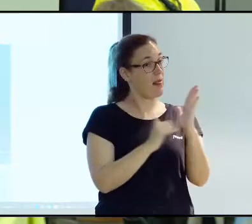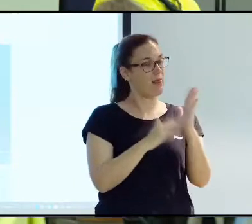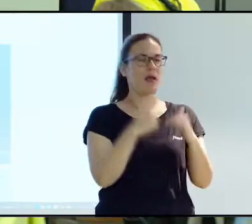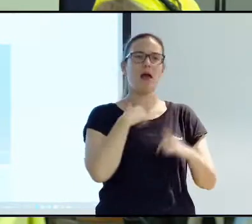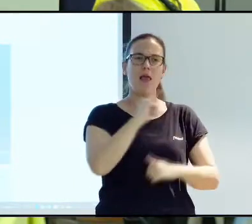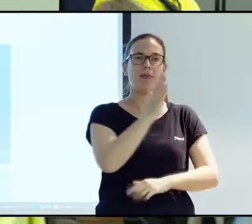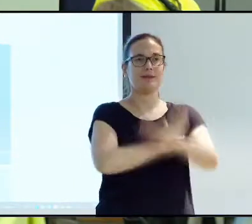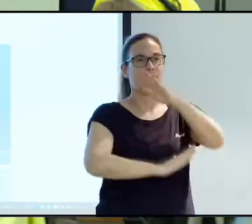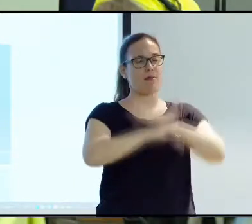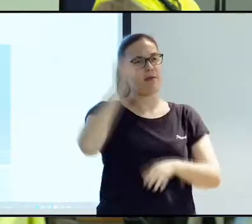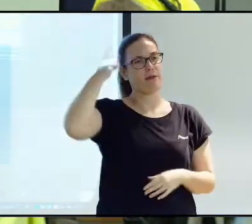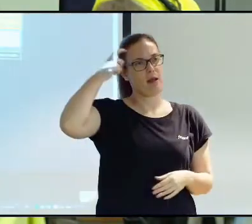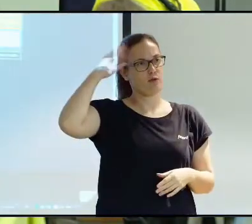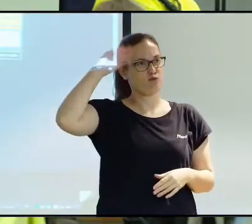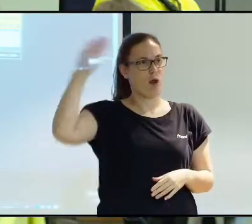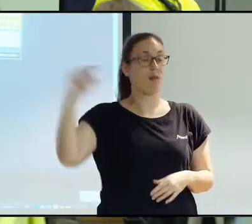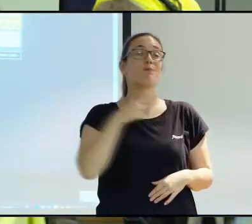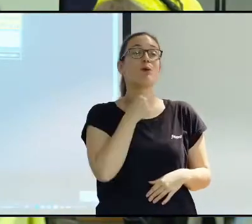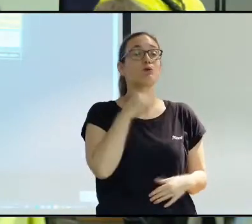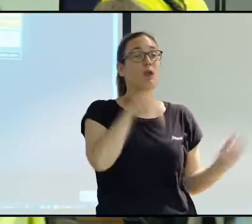I have an intellectual